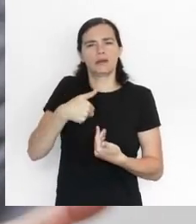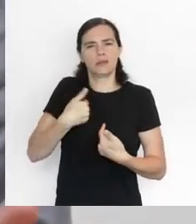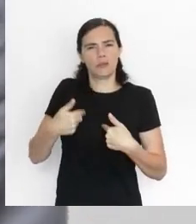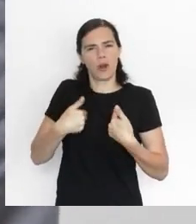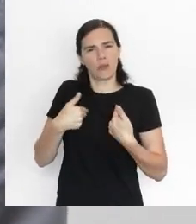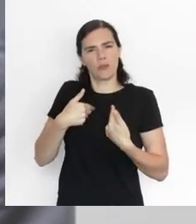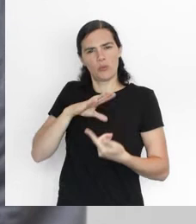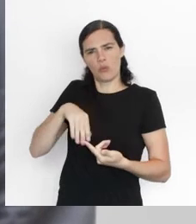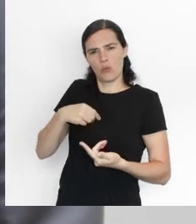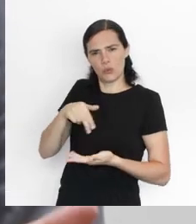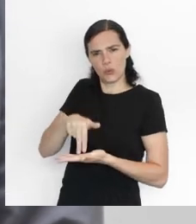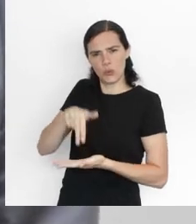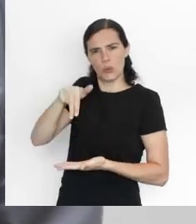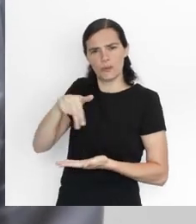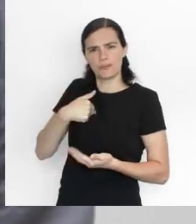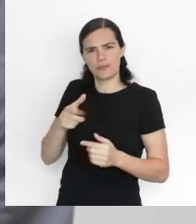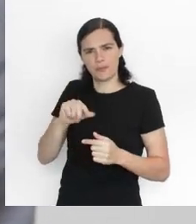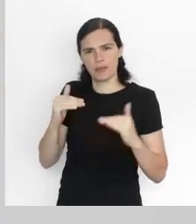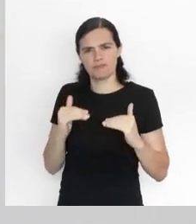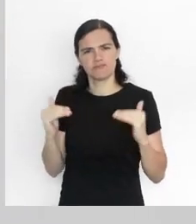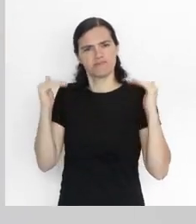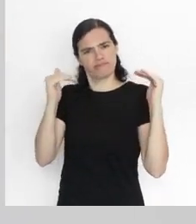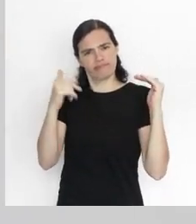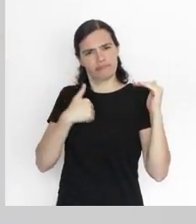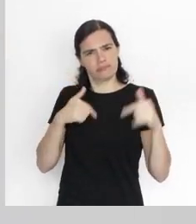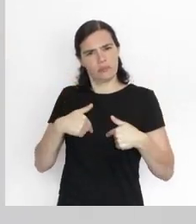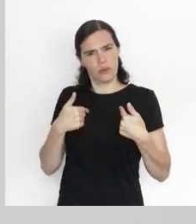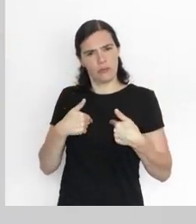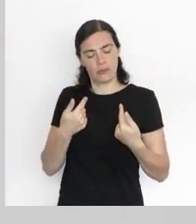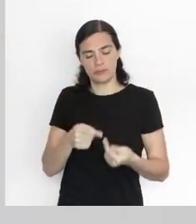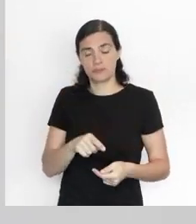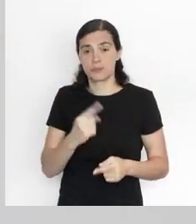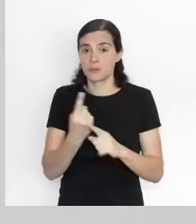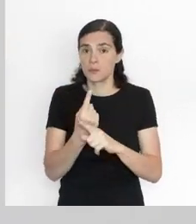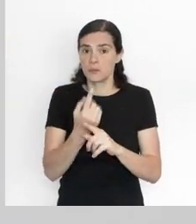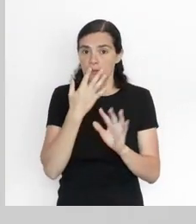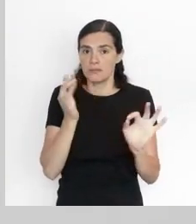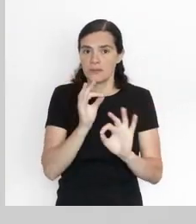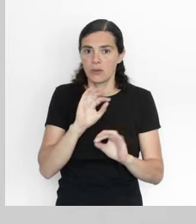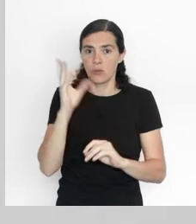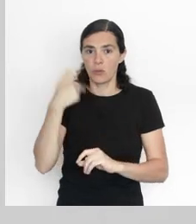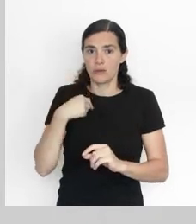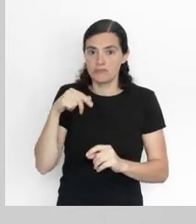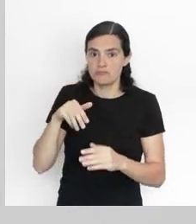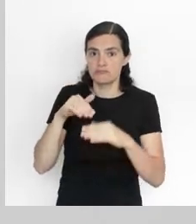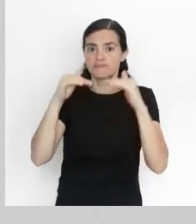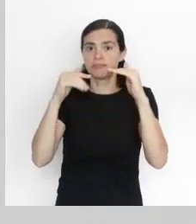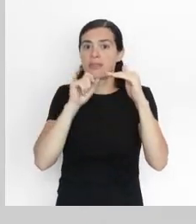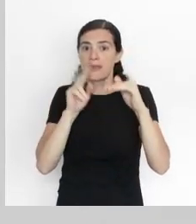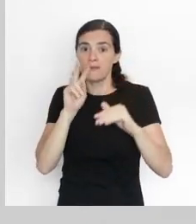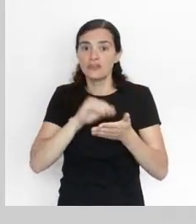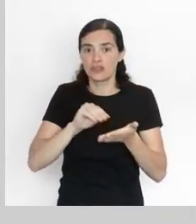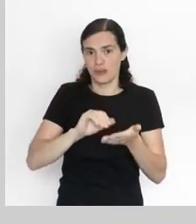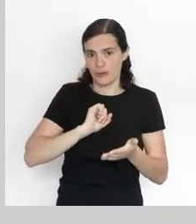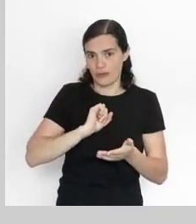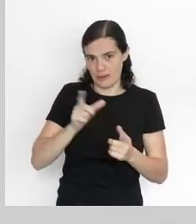lift myself from the world and elevate myself. One of the great things about it is that when you're upstairs,